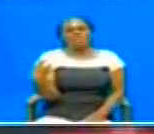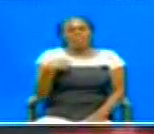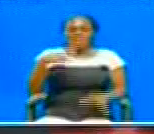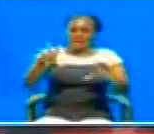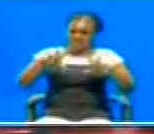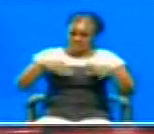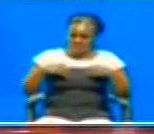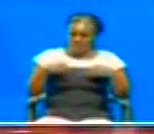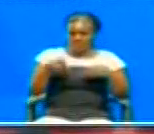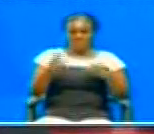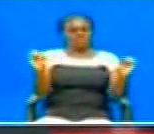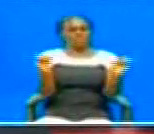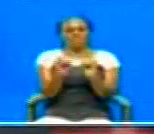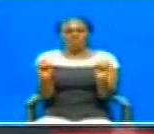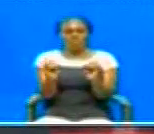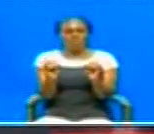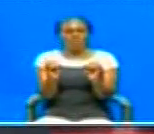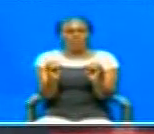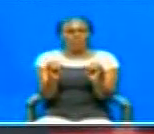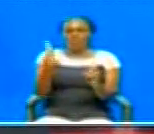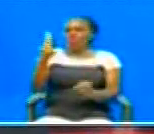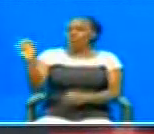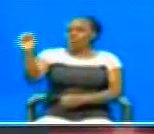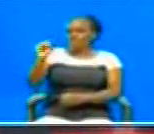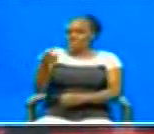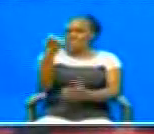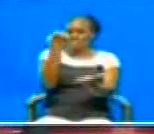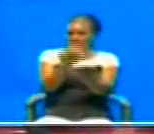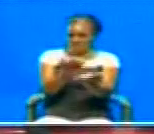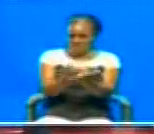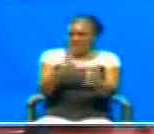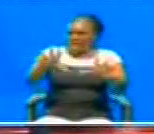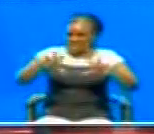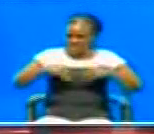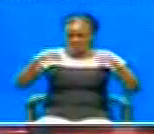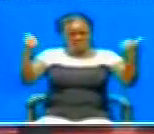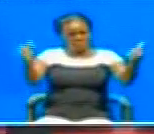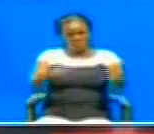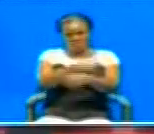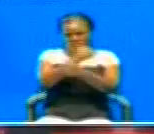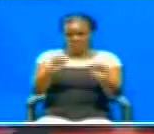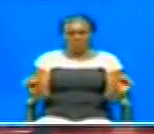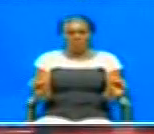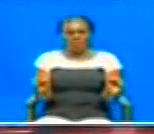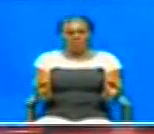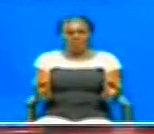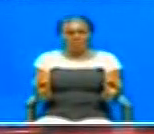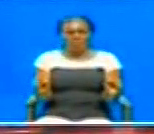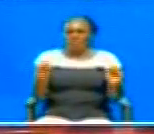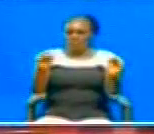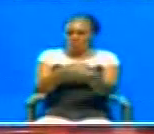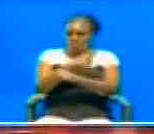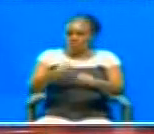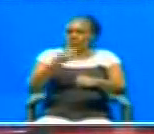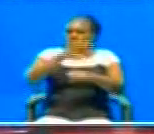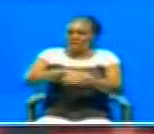that that is a means or a way. In fact, in the US, that evidence is inadmissible, mm-hmm, in a court of law. But Tony, you cannot get evidence behind